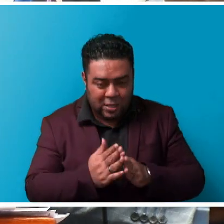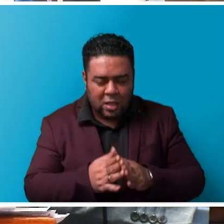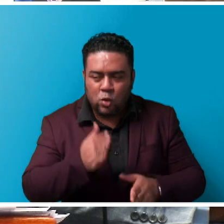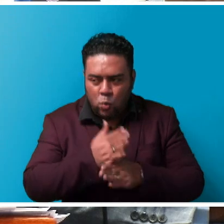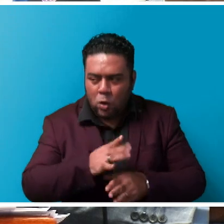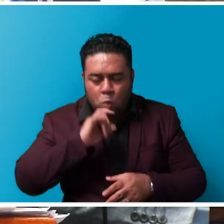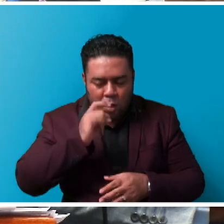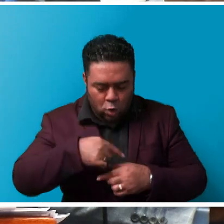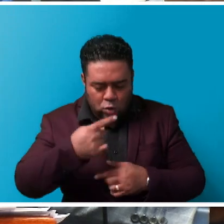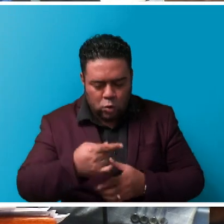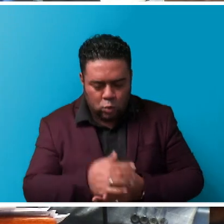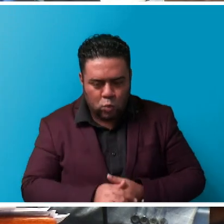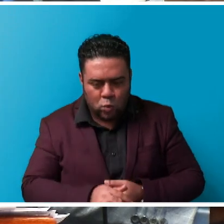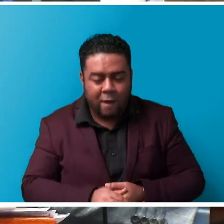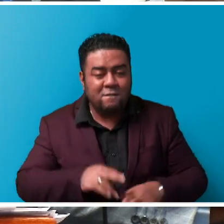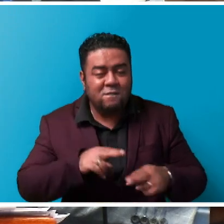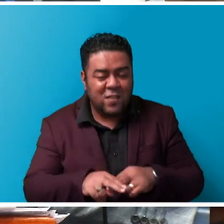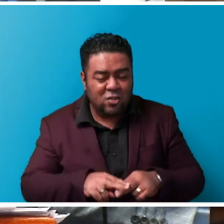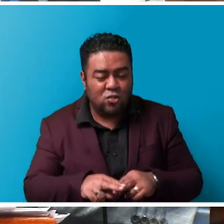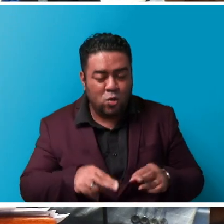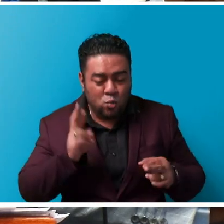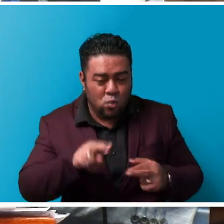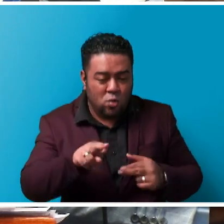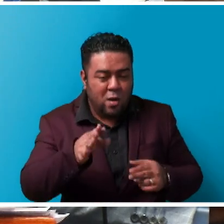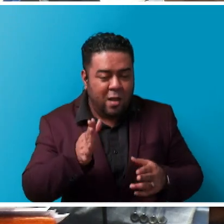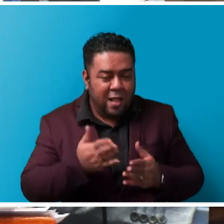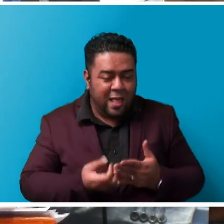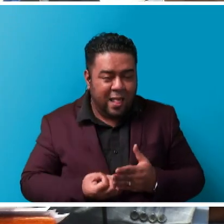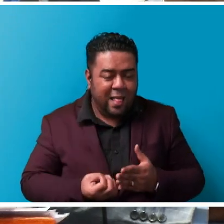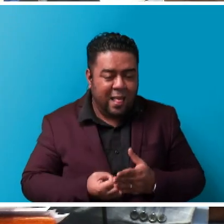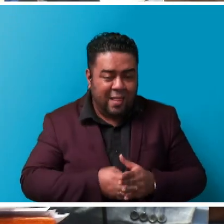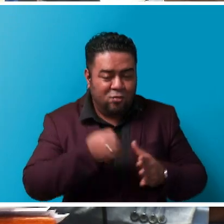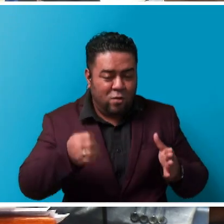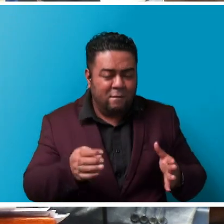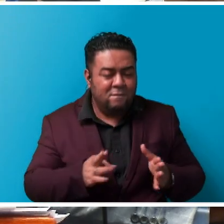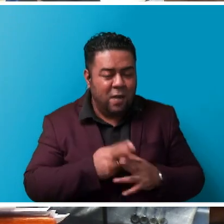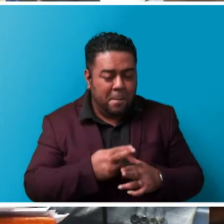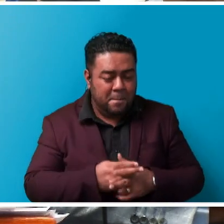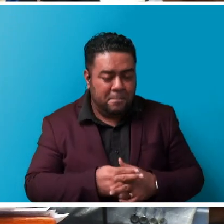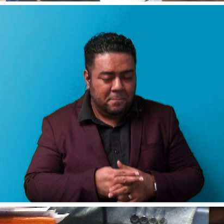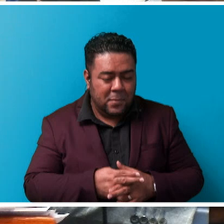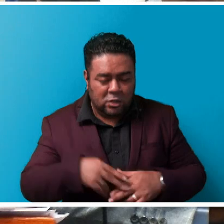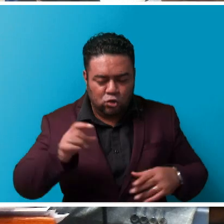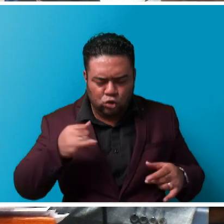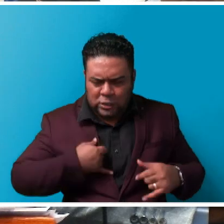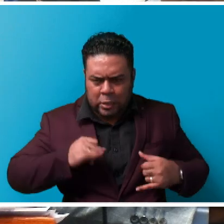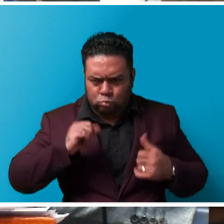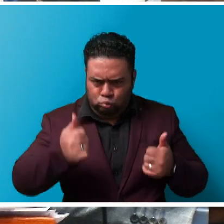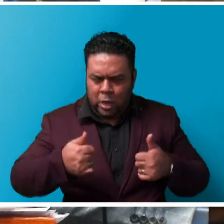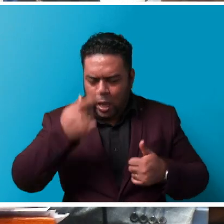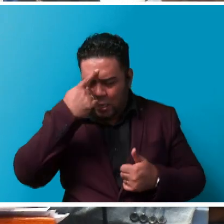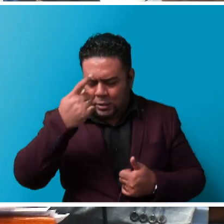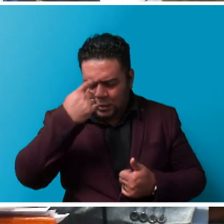continue. The Fiji Rural Electrification Fund, a special purpose entity, again is an innovative approach to